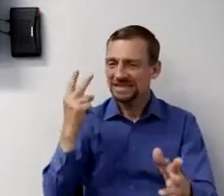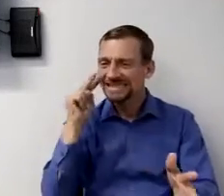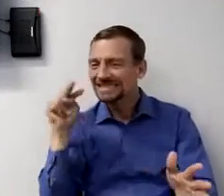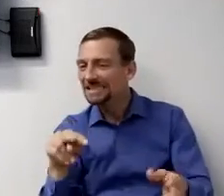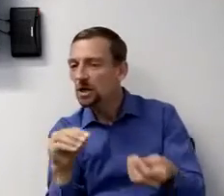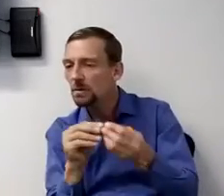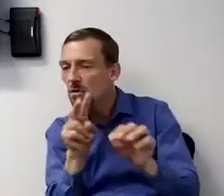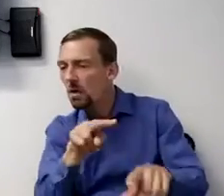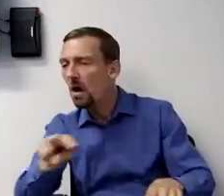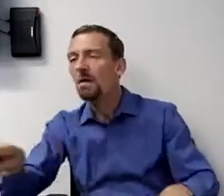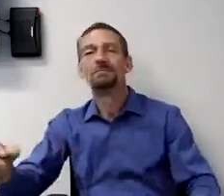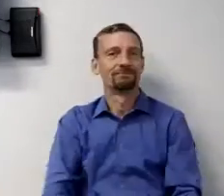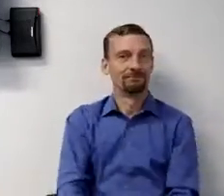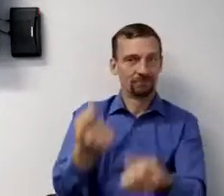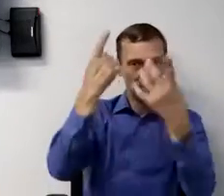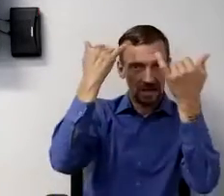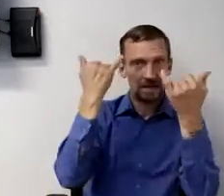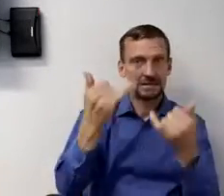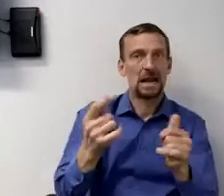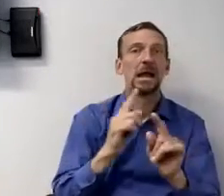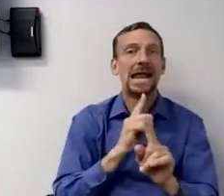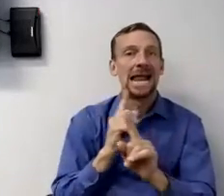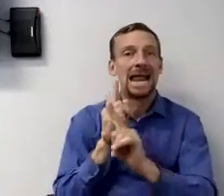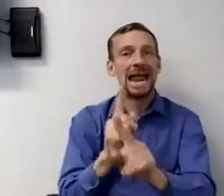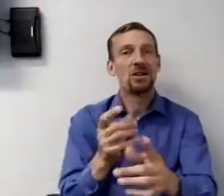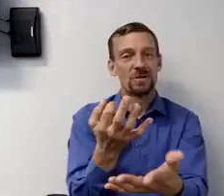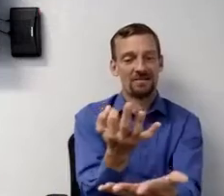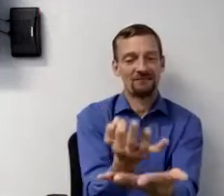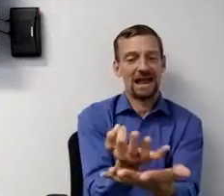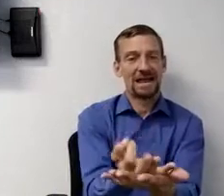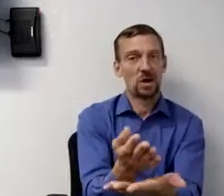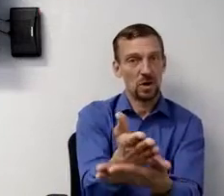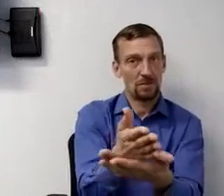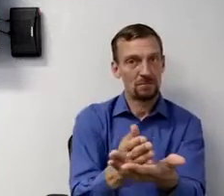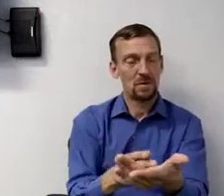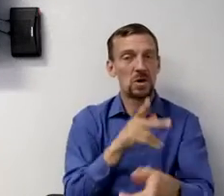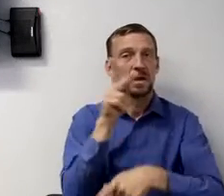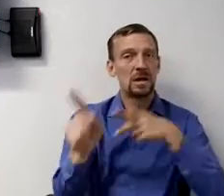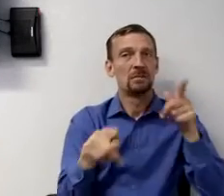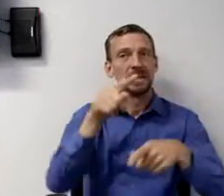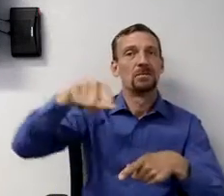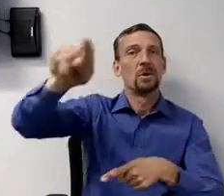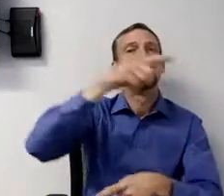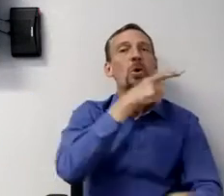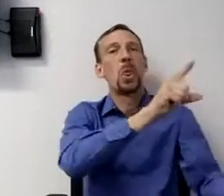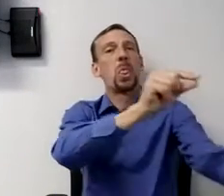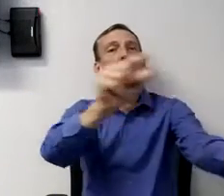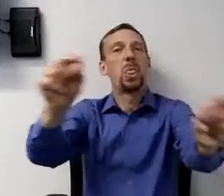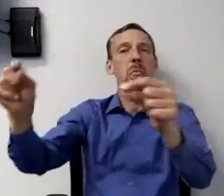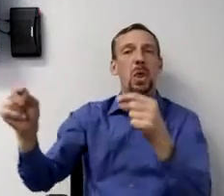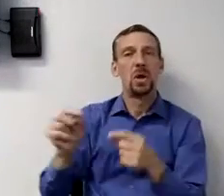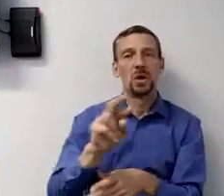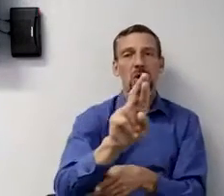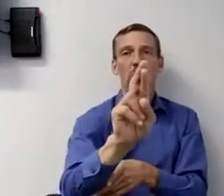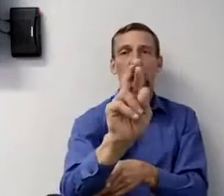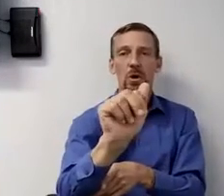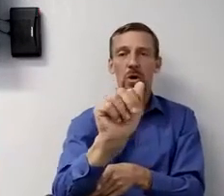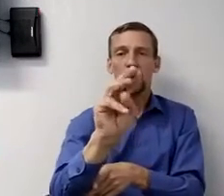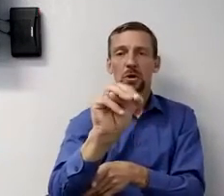to the question on the financial, you know, dispelling the beliefs out there. So remdesivir,